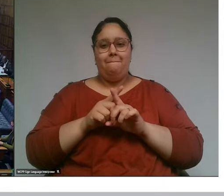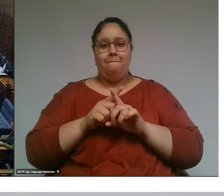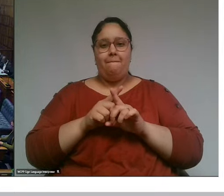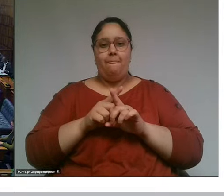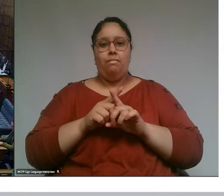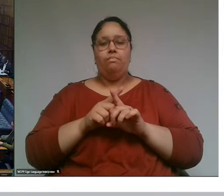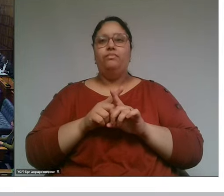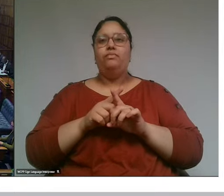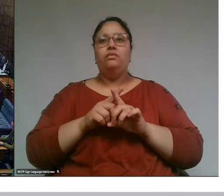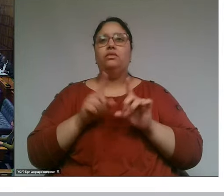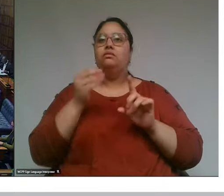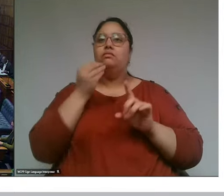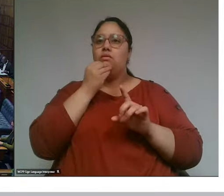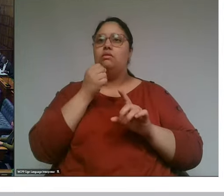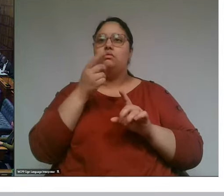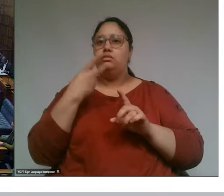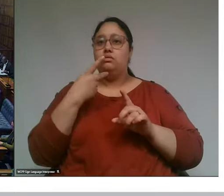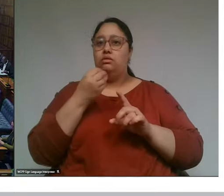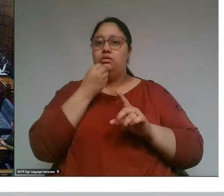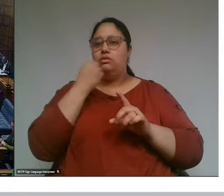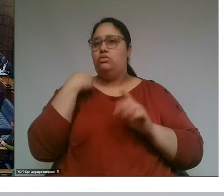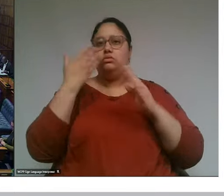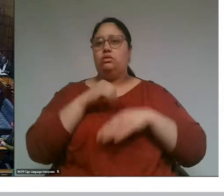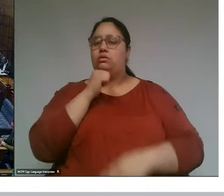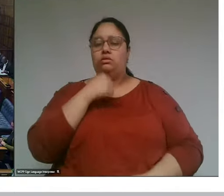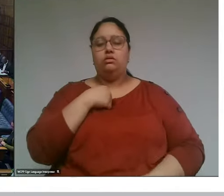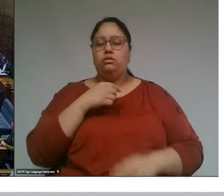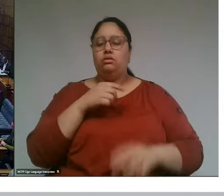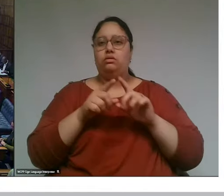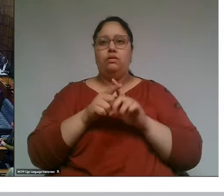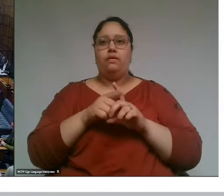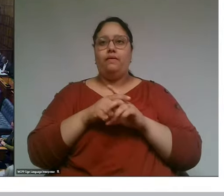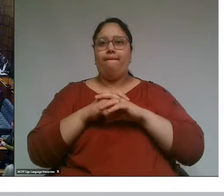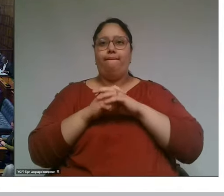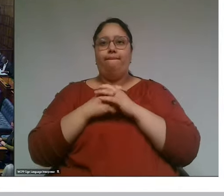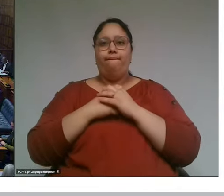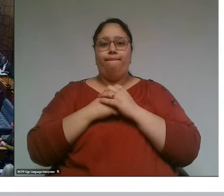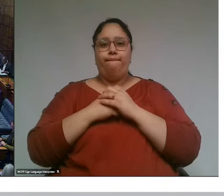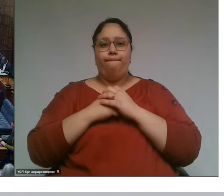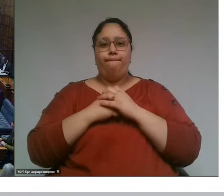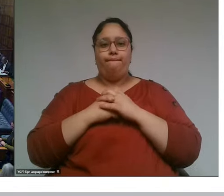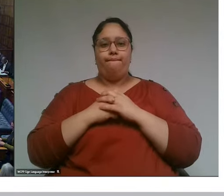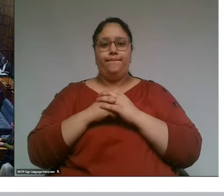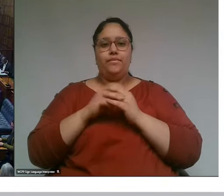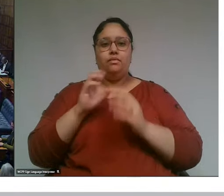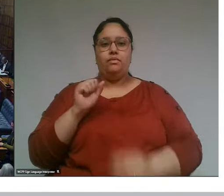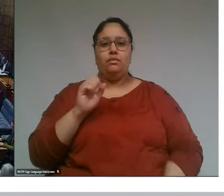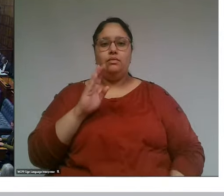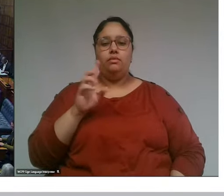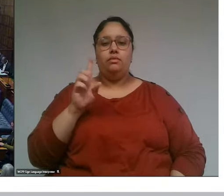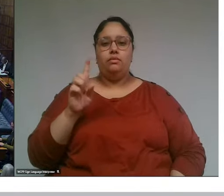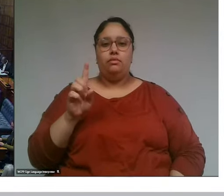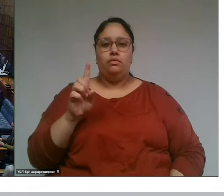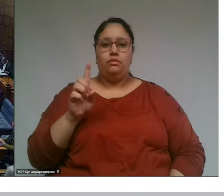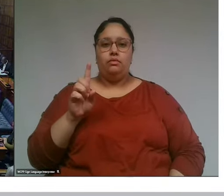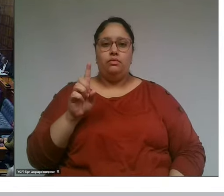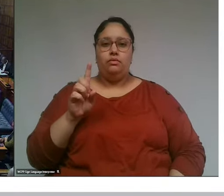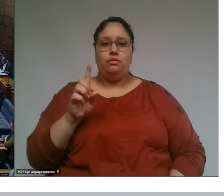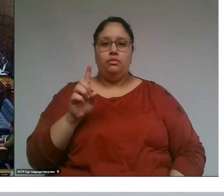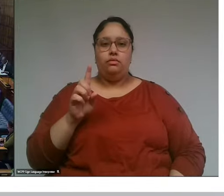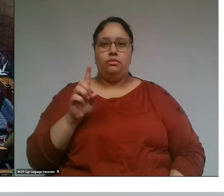83 I was dealing with a a b and d yeah and D A and D